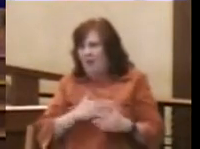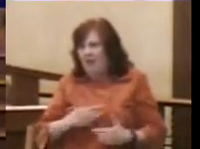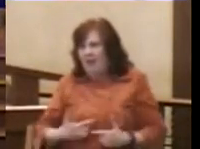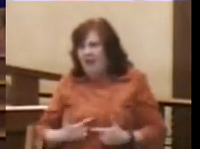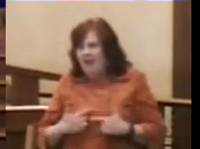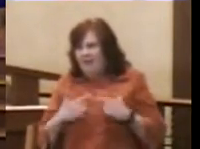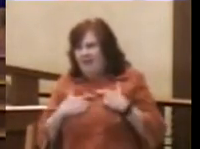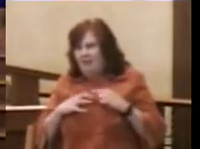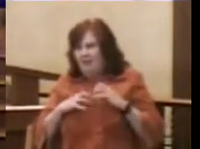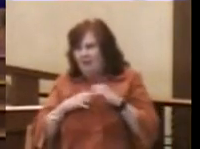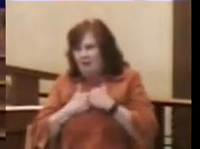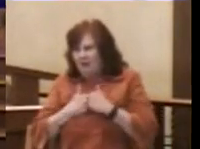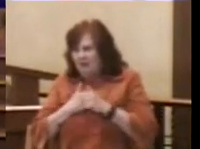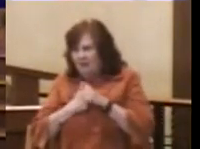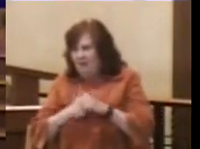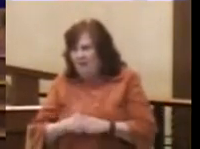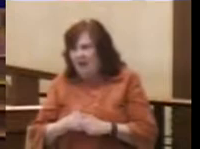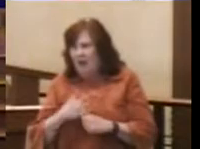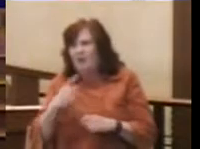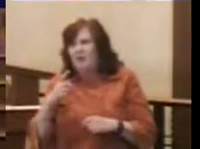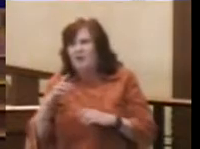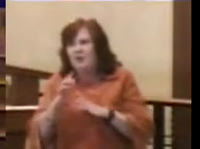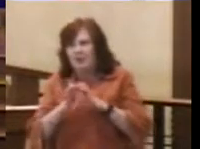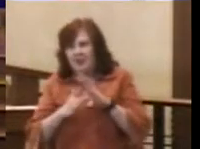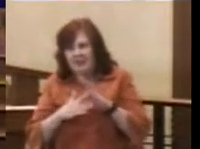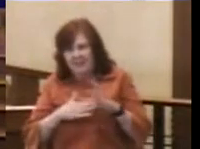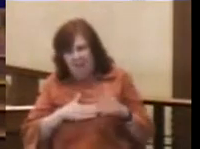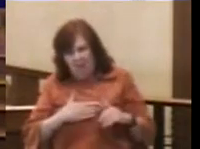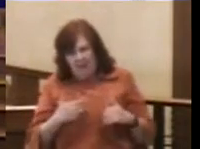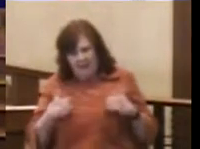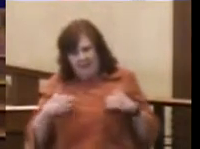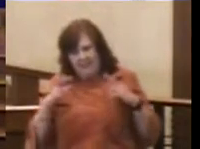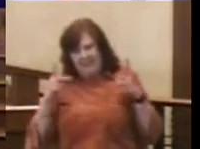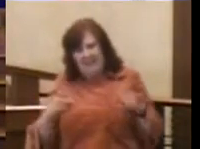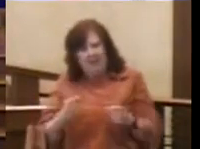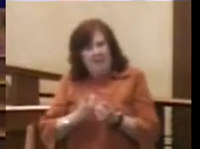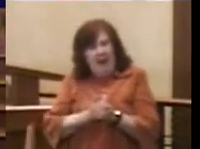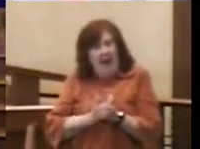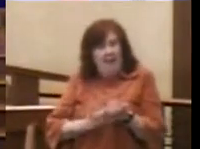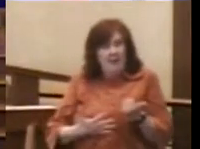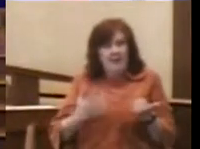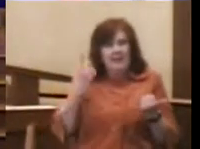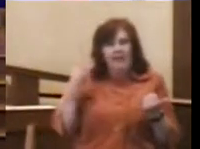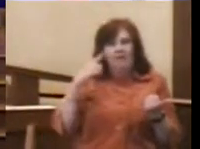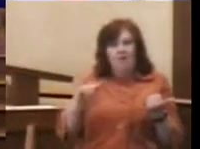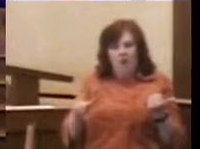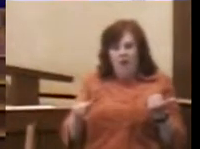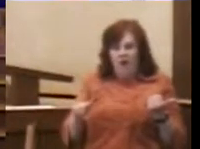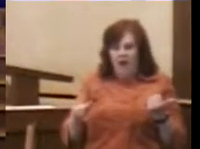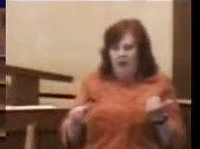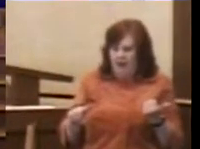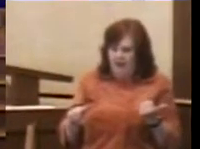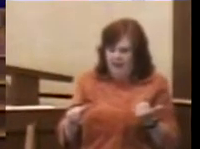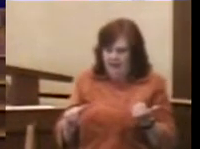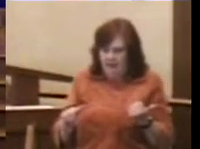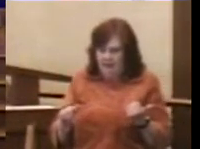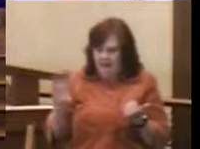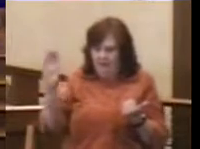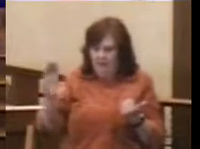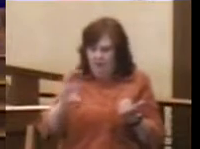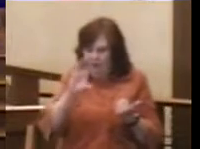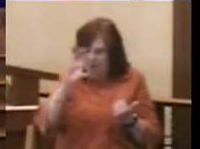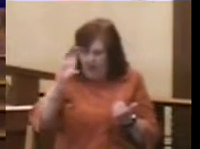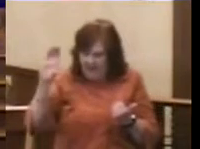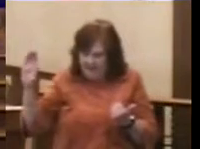are challenged to follow the model of Jesus, who was willing to give up everything for the